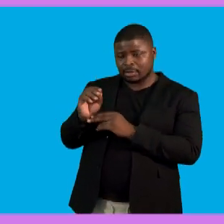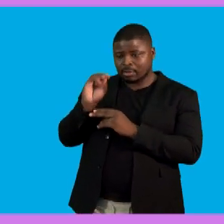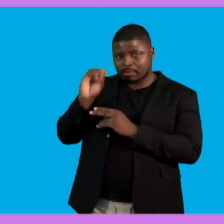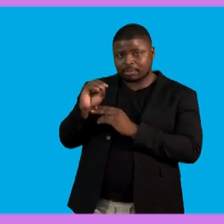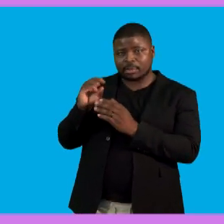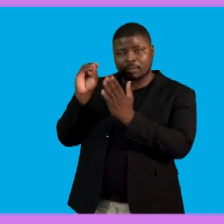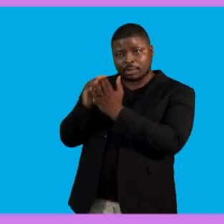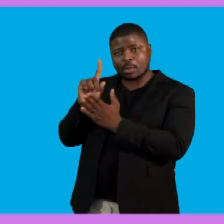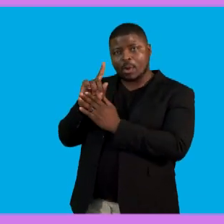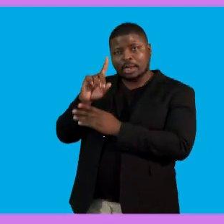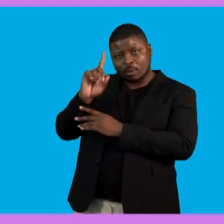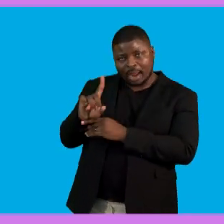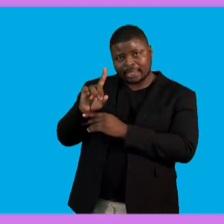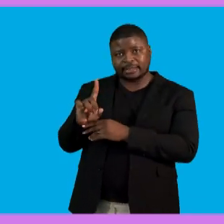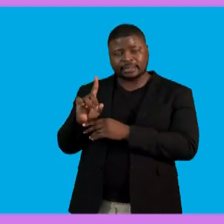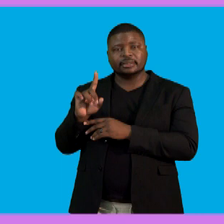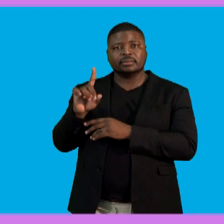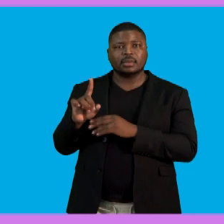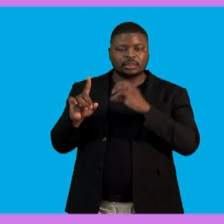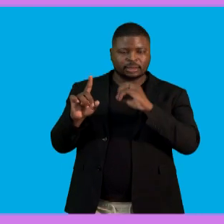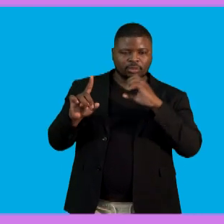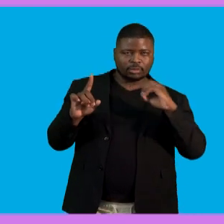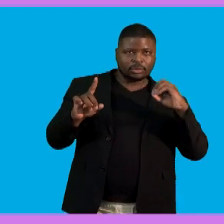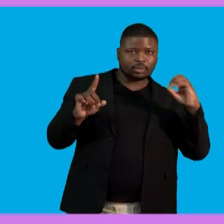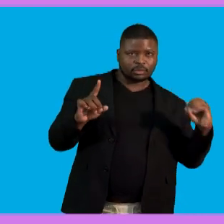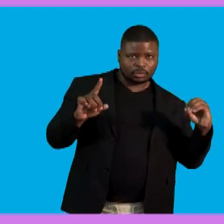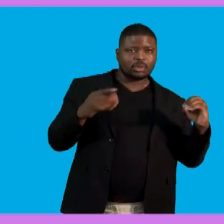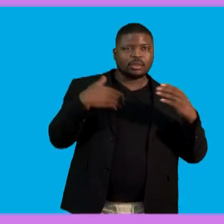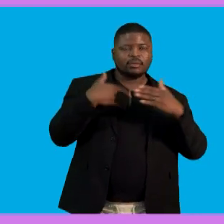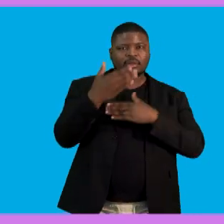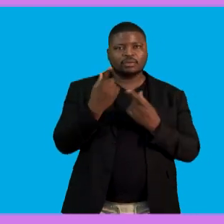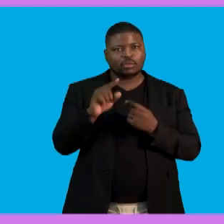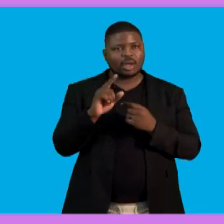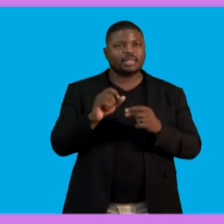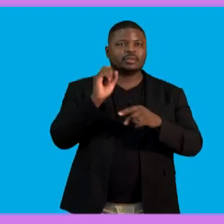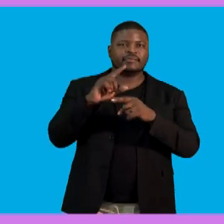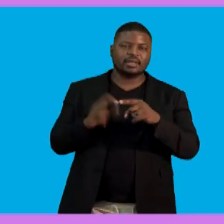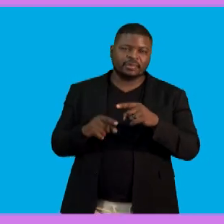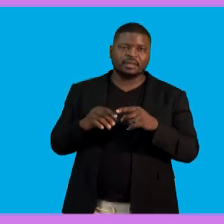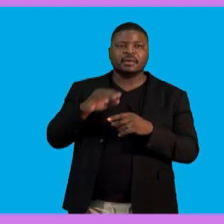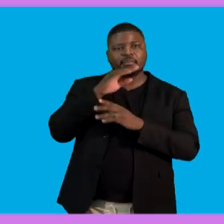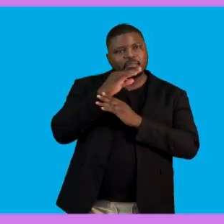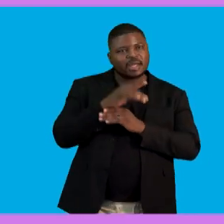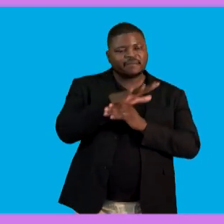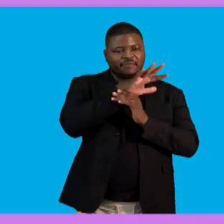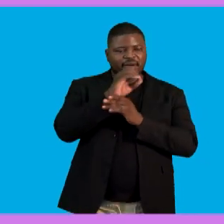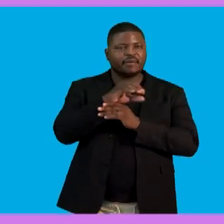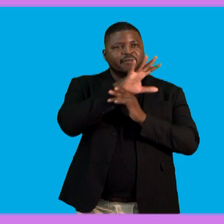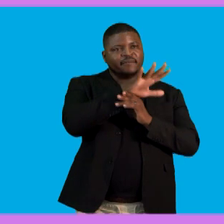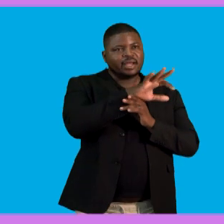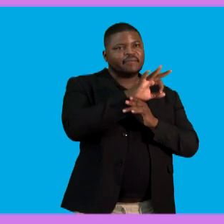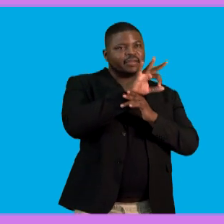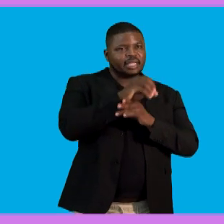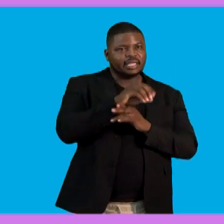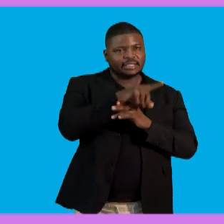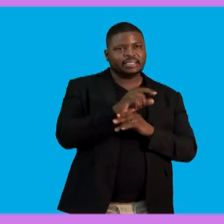from, then you put zeros up until where you're going, then you divide because it's from small to big. So it means 530 will be divided